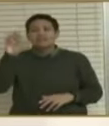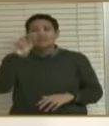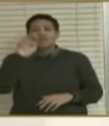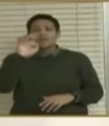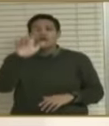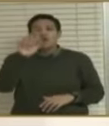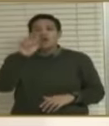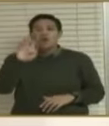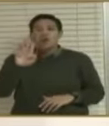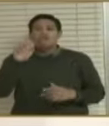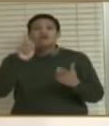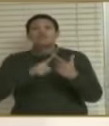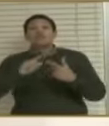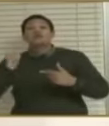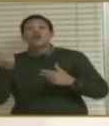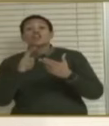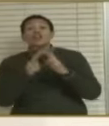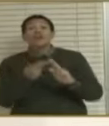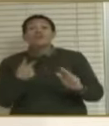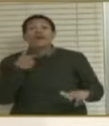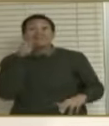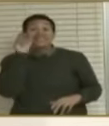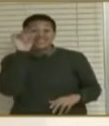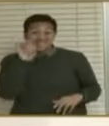and the other numbers that I've just outlined,